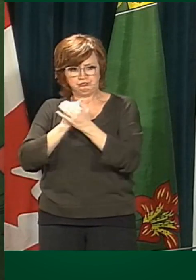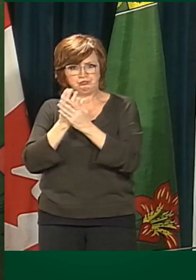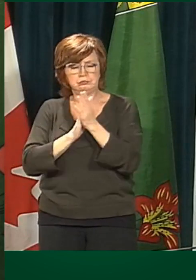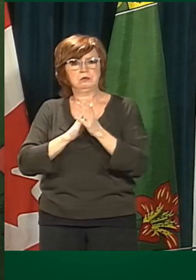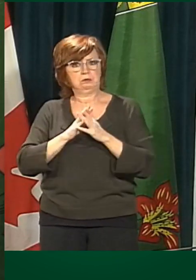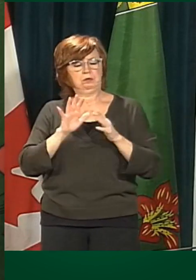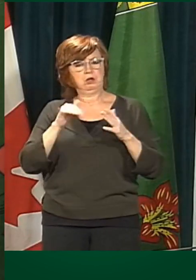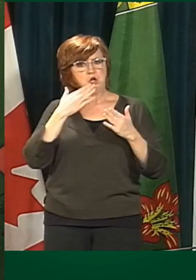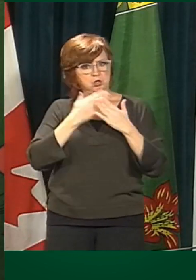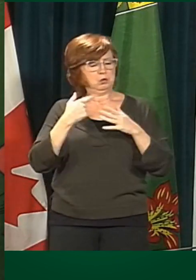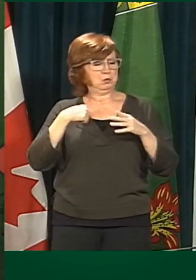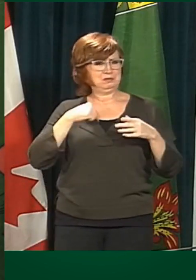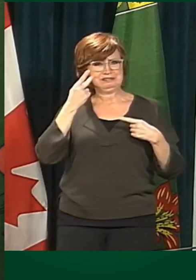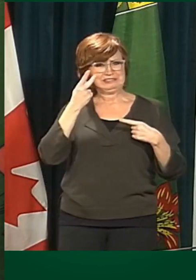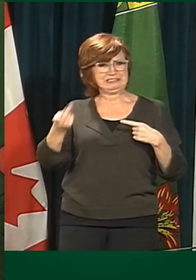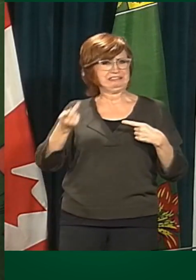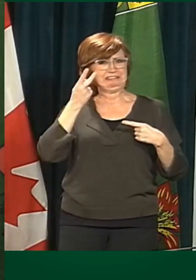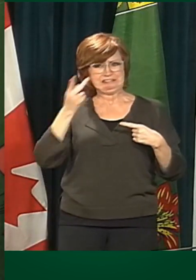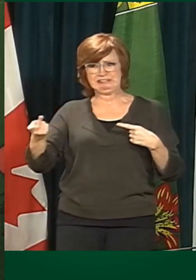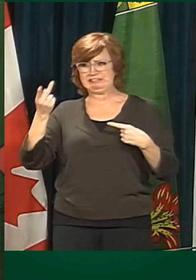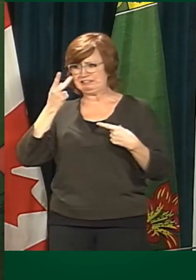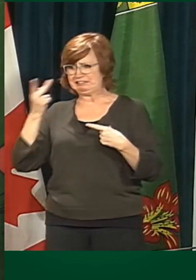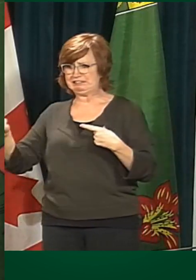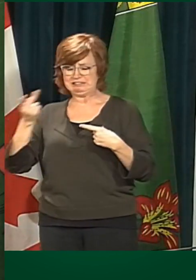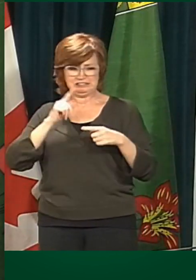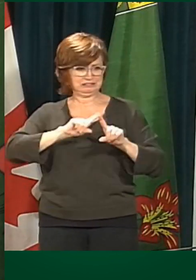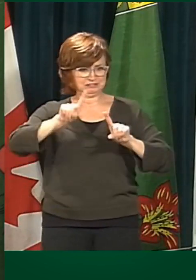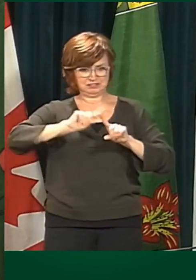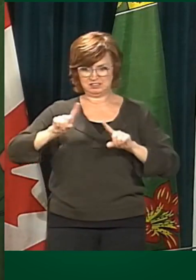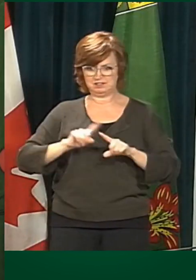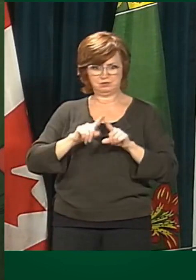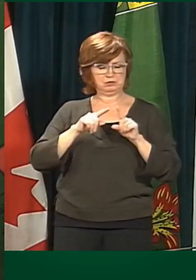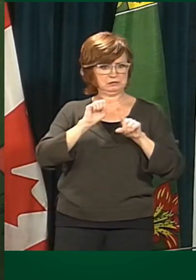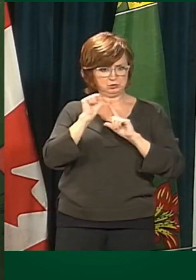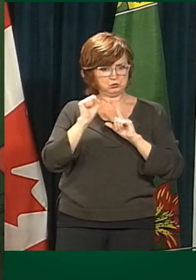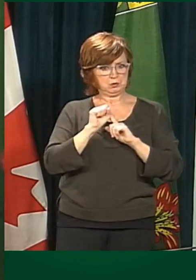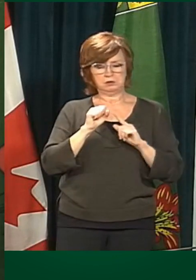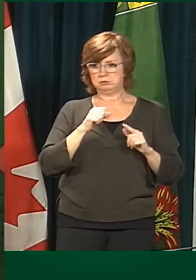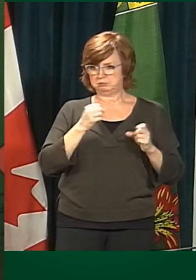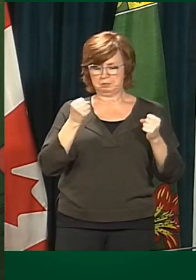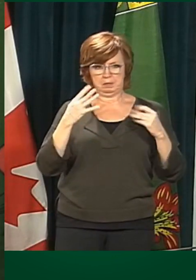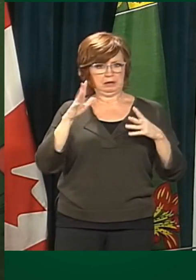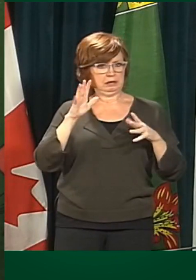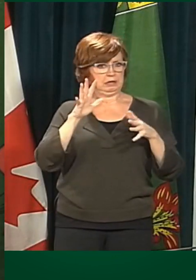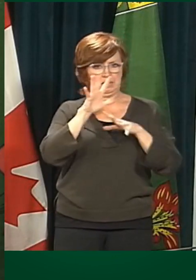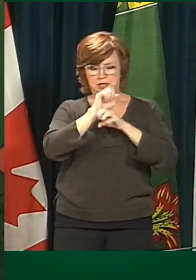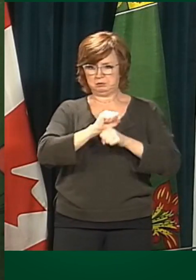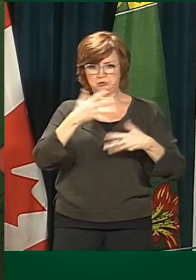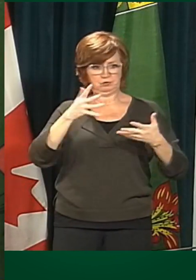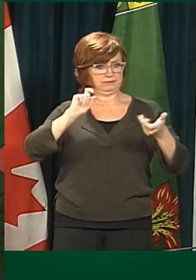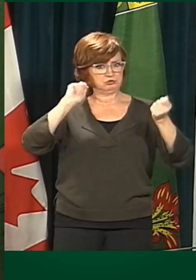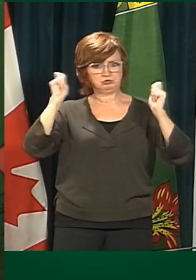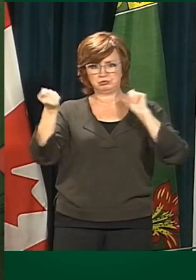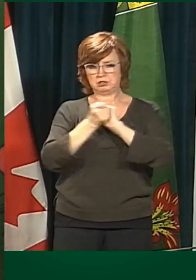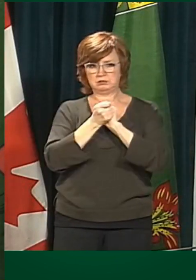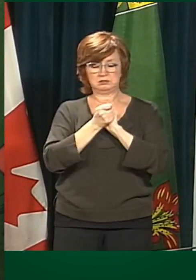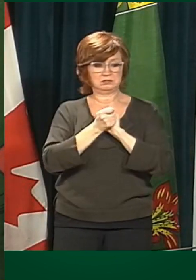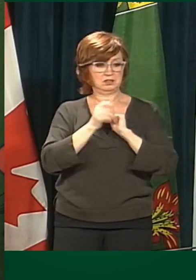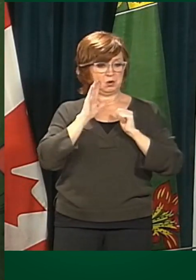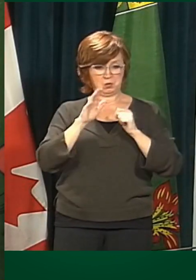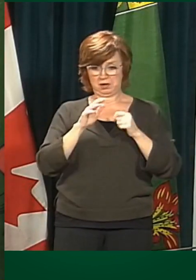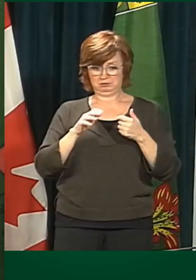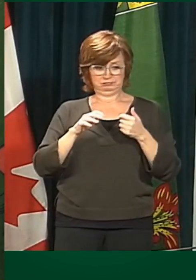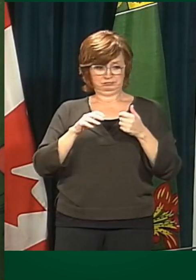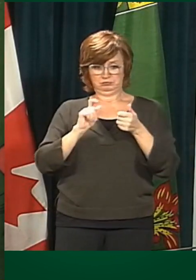certainly hasn't gone away completely in Saskatchewan and will not for the next few weeks or months. It has not gone away throughout